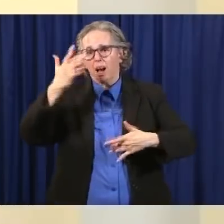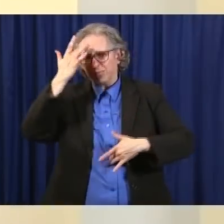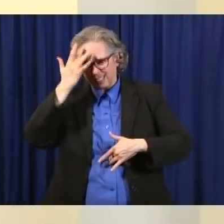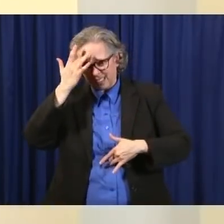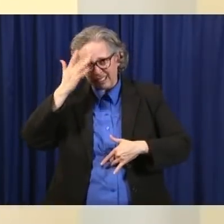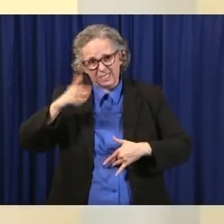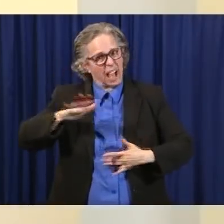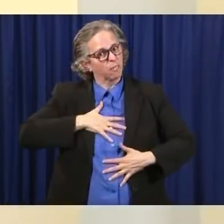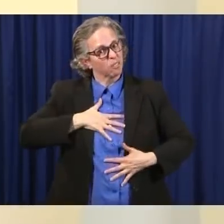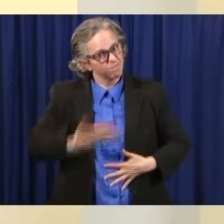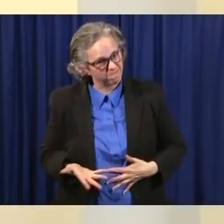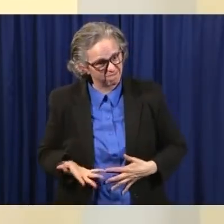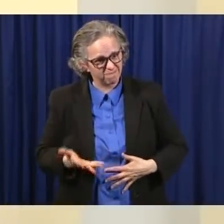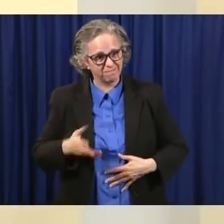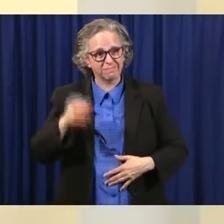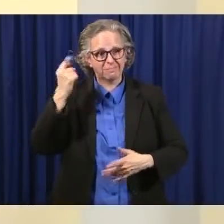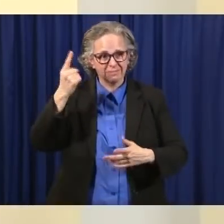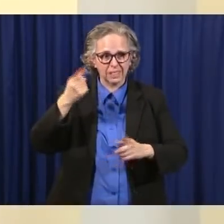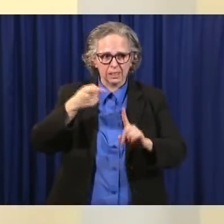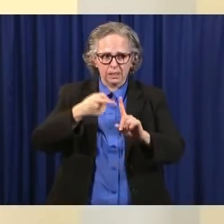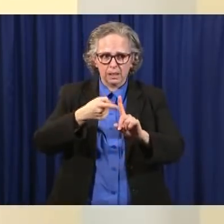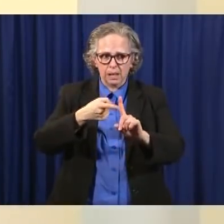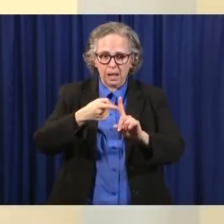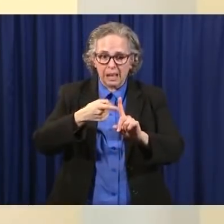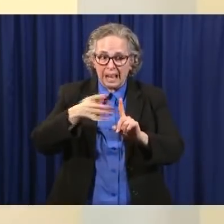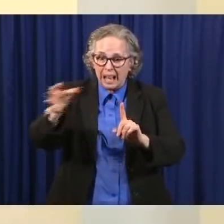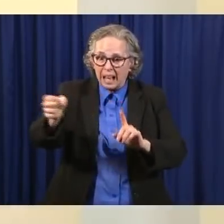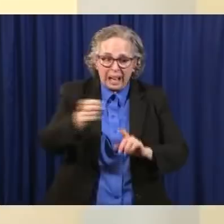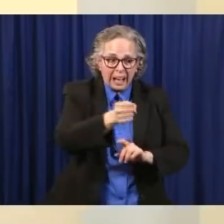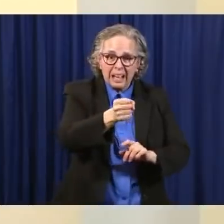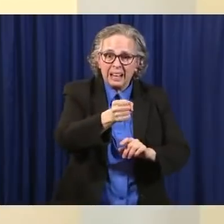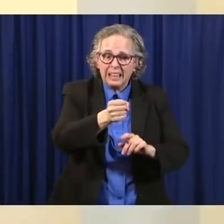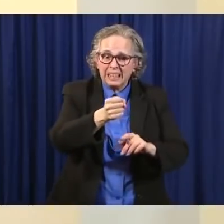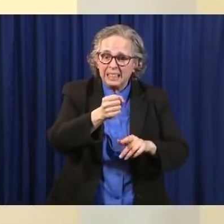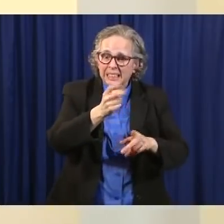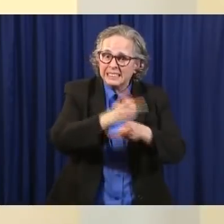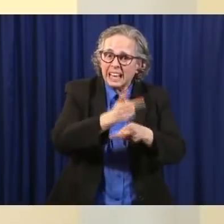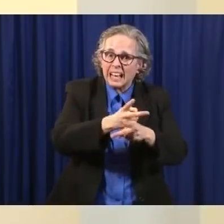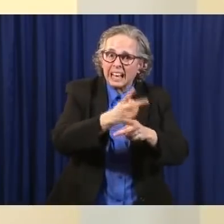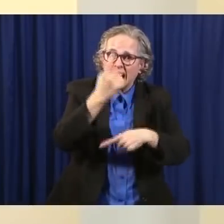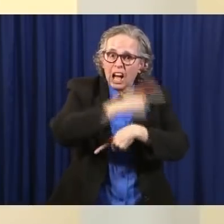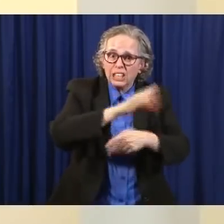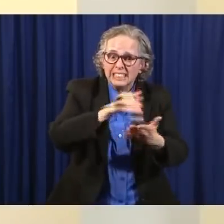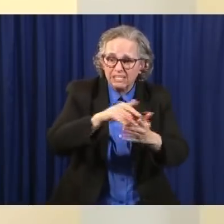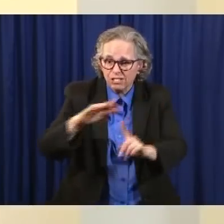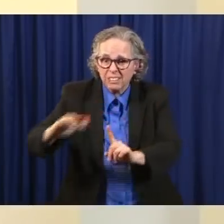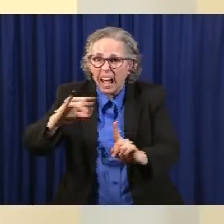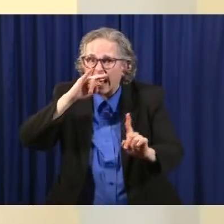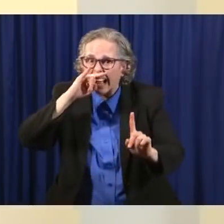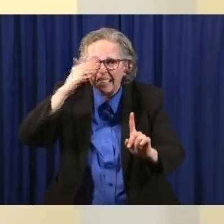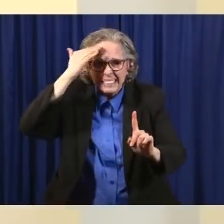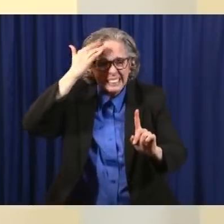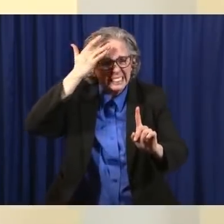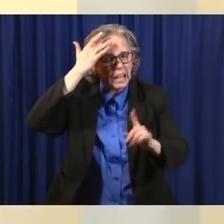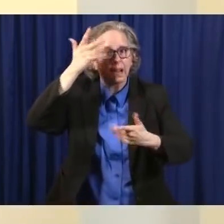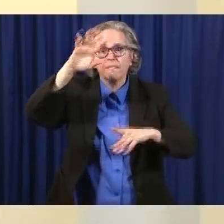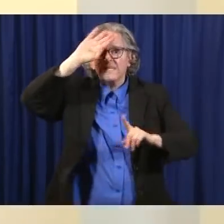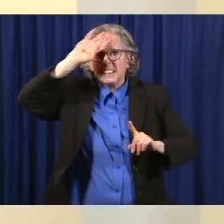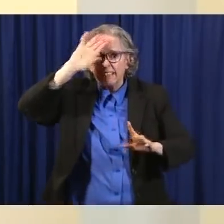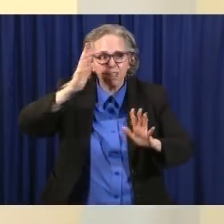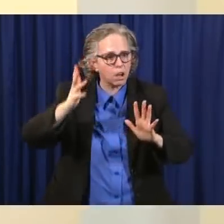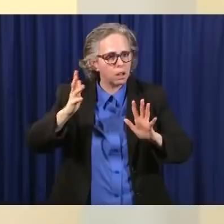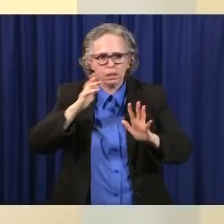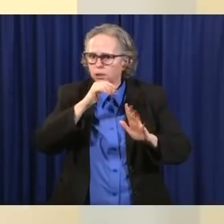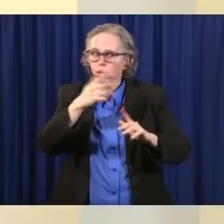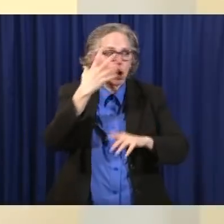childcare. If we ourselves are sick and have a fever, we need to not go to work. These were the basics we learned in the beginning. They